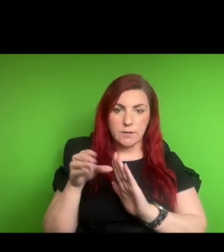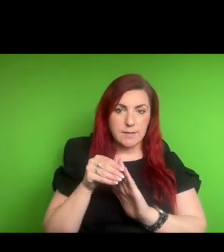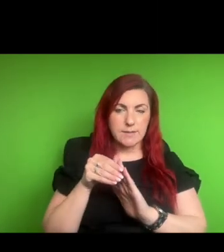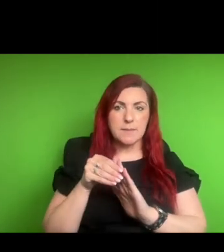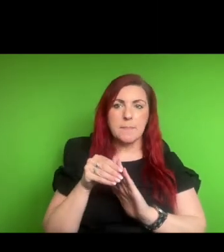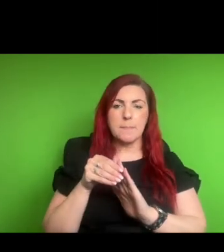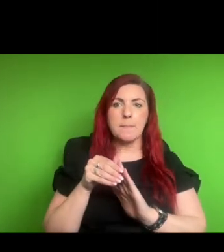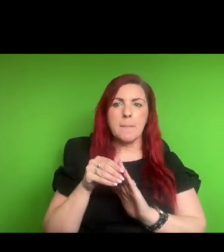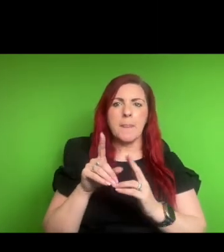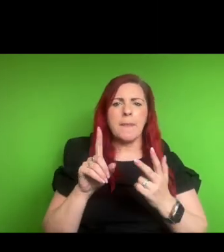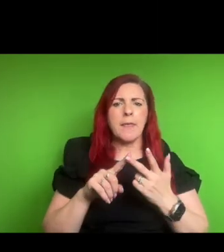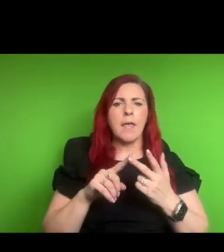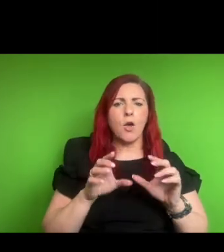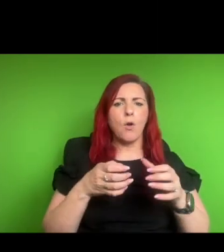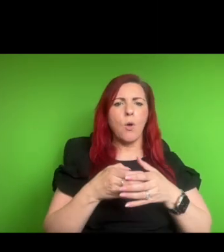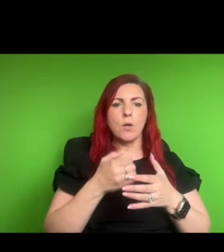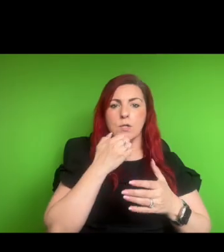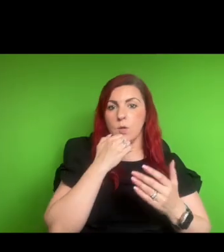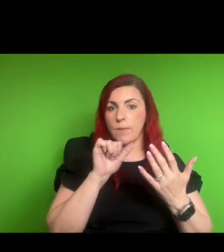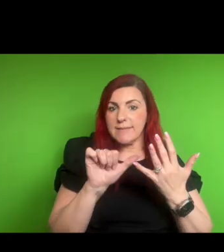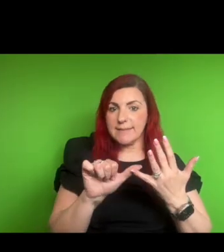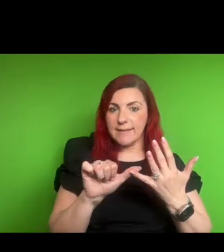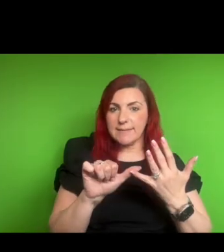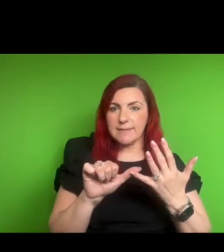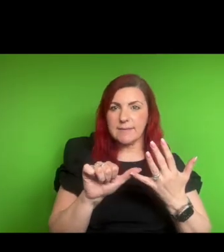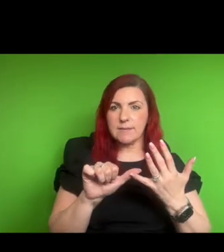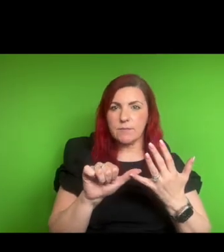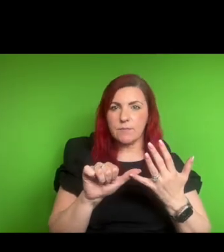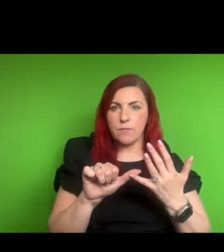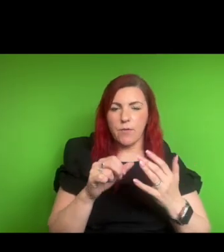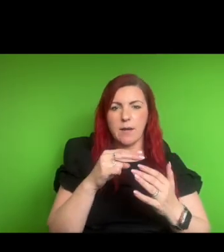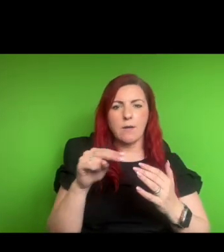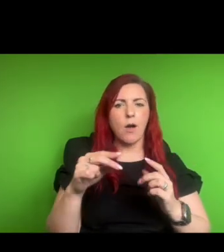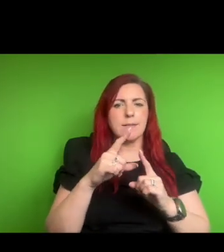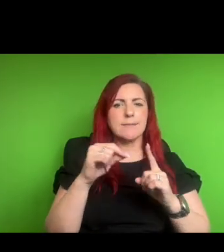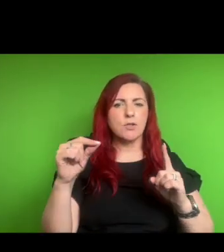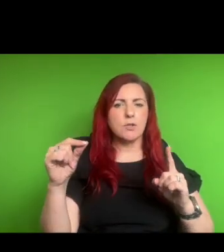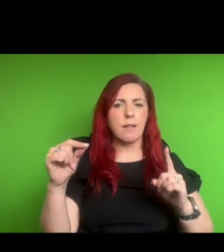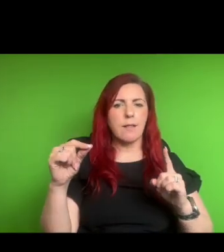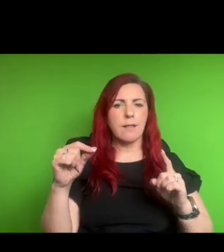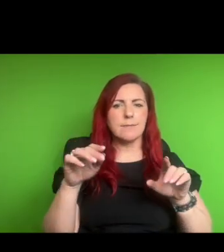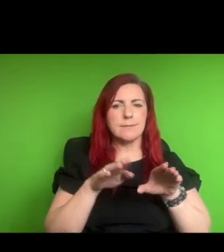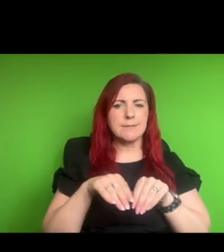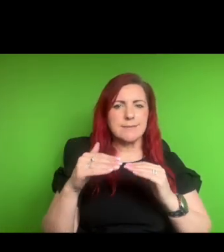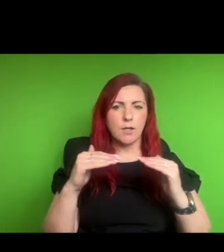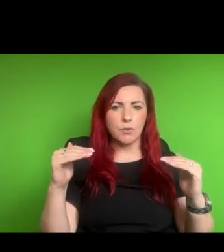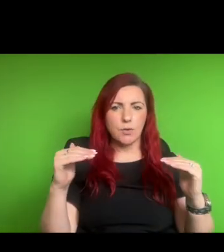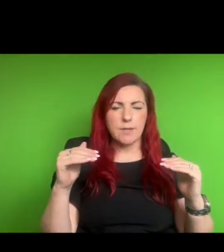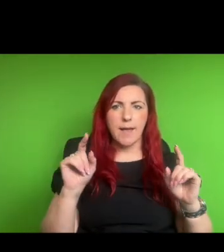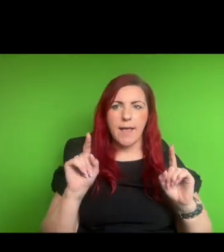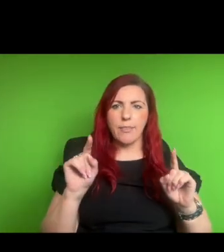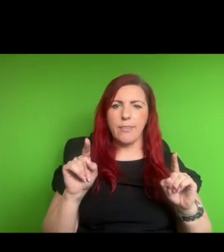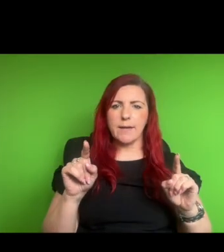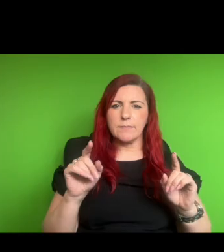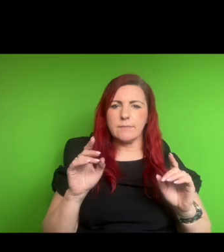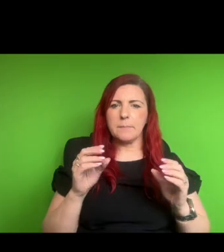And clause 6 of the non-digital standard uh, refers in more